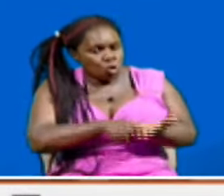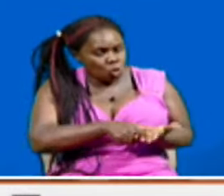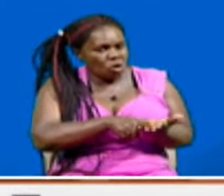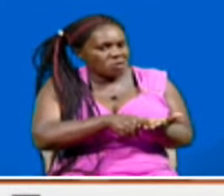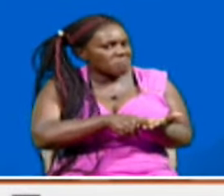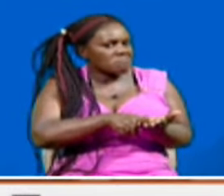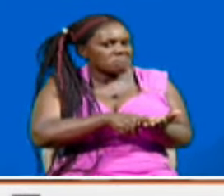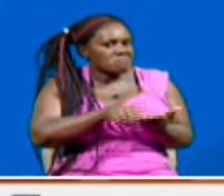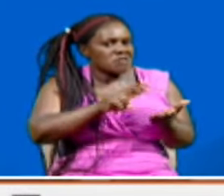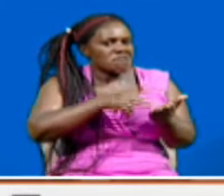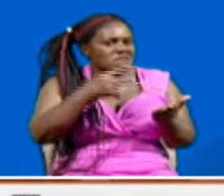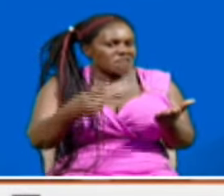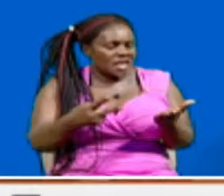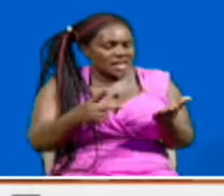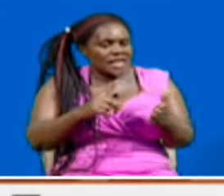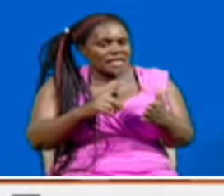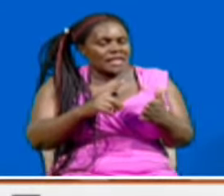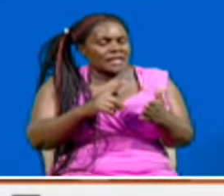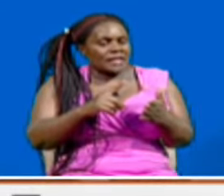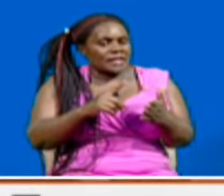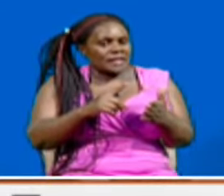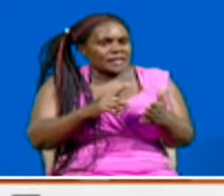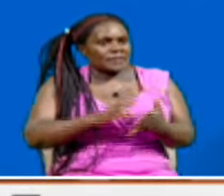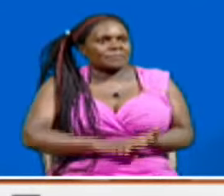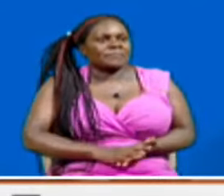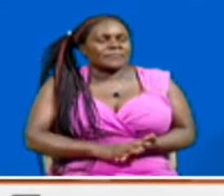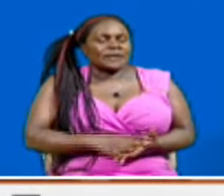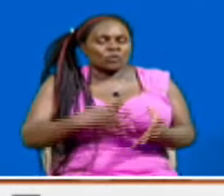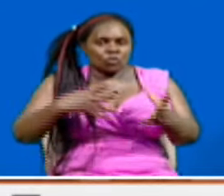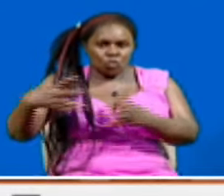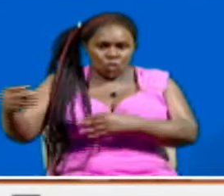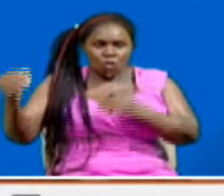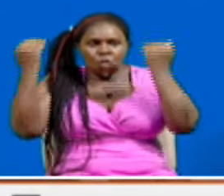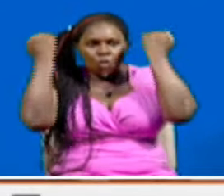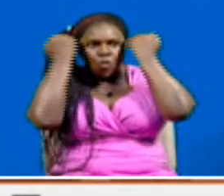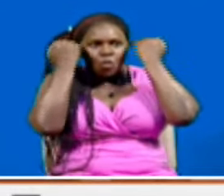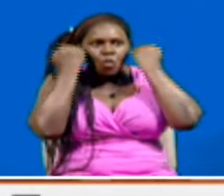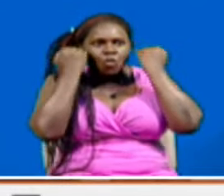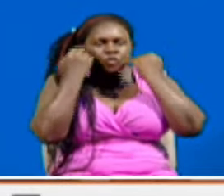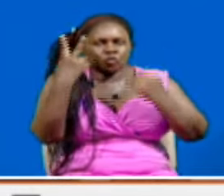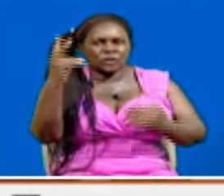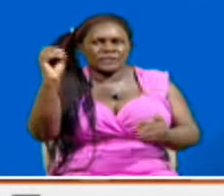repaying those loans after they had guaranteed. So we went to court back in